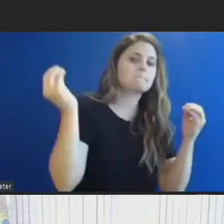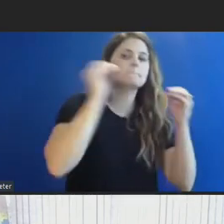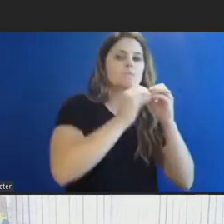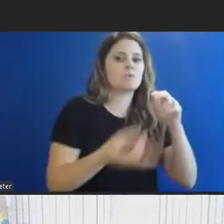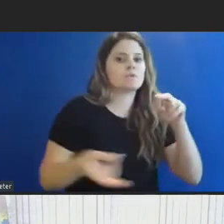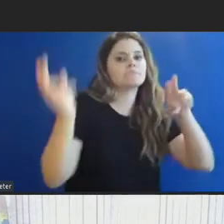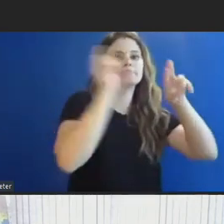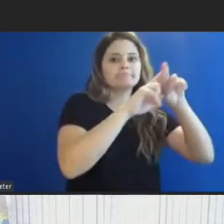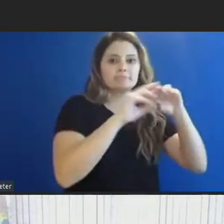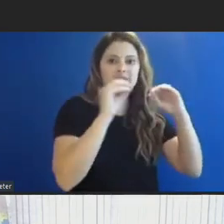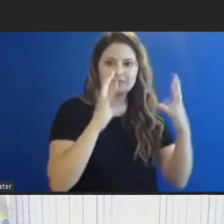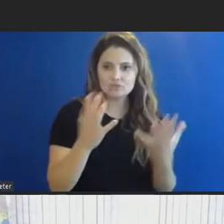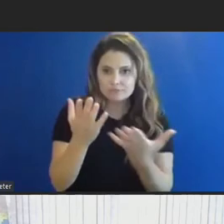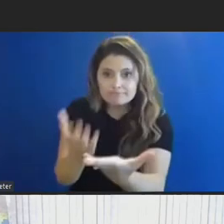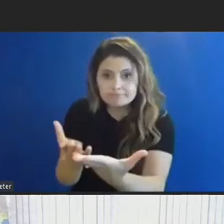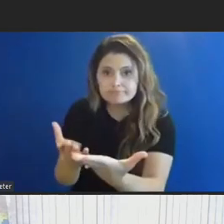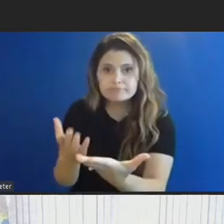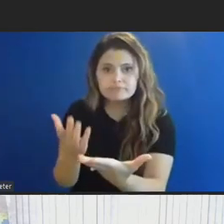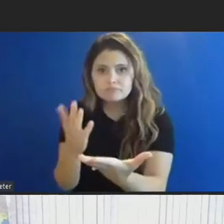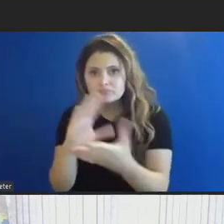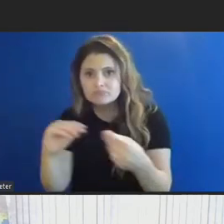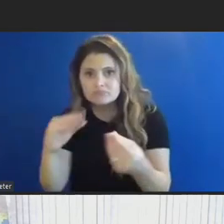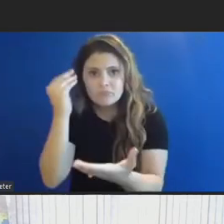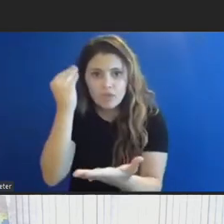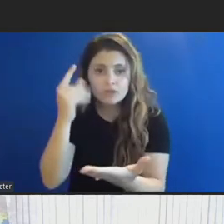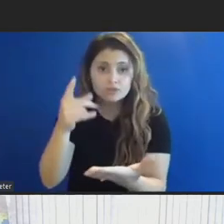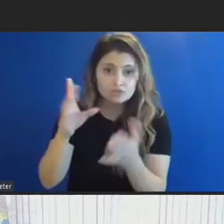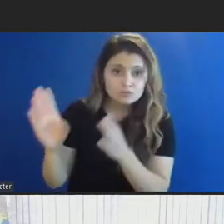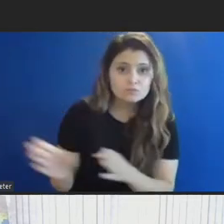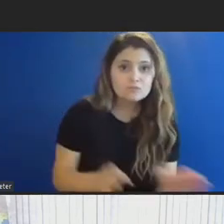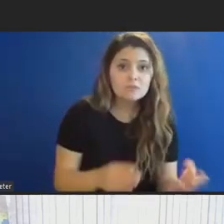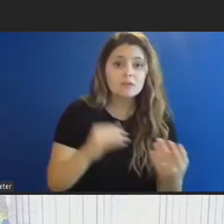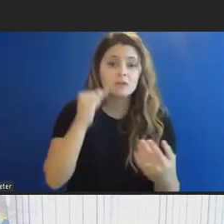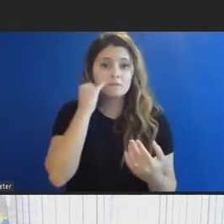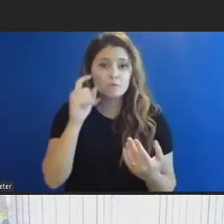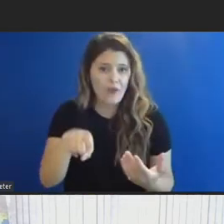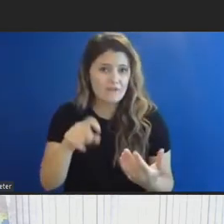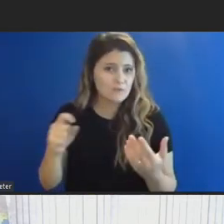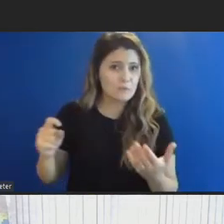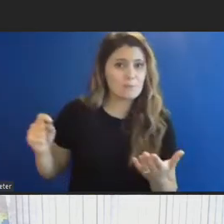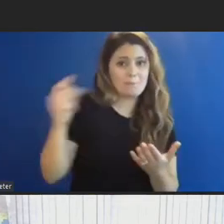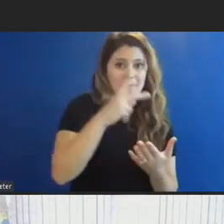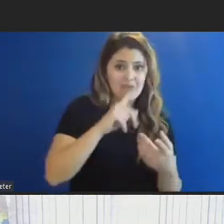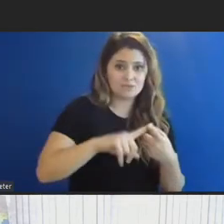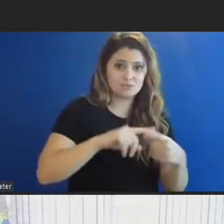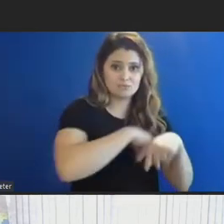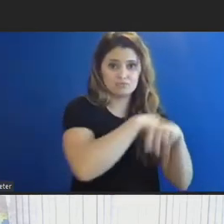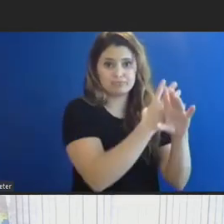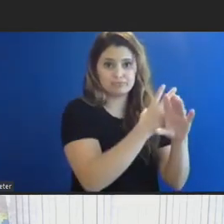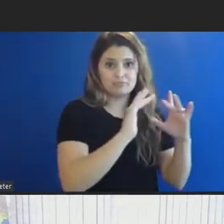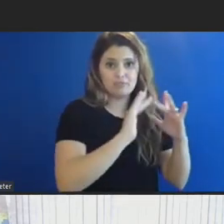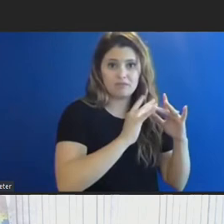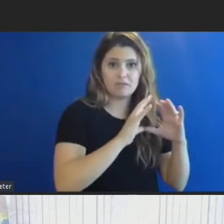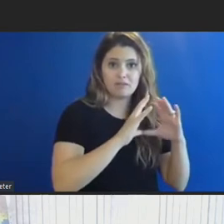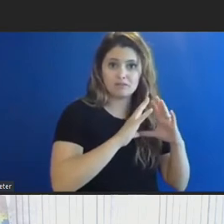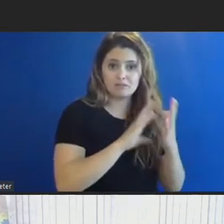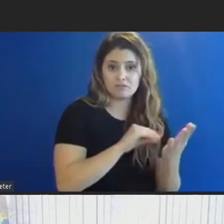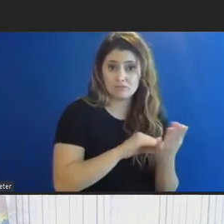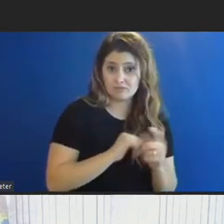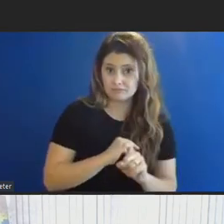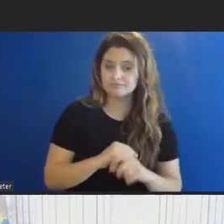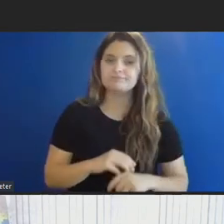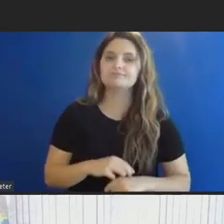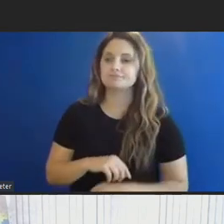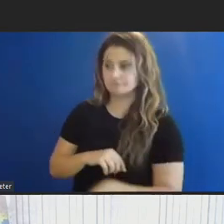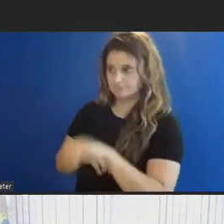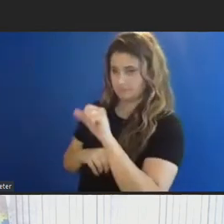What say you, and are you proactively preparing in case you have to return to virtual learning? So yes,